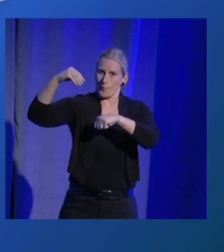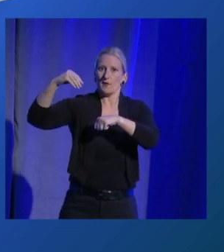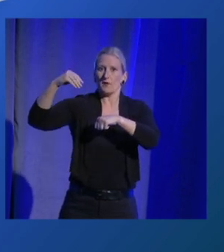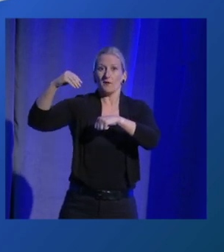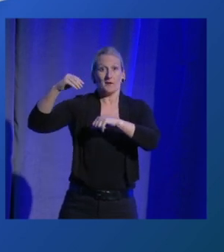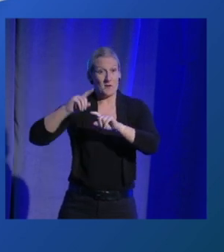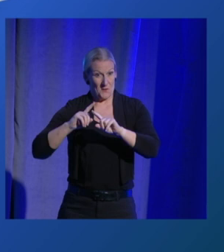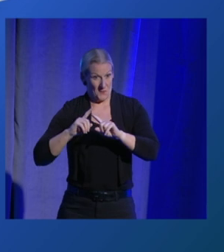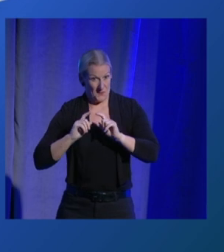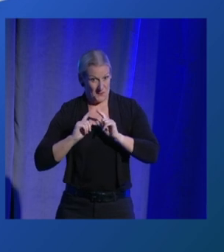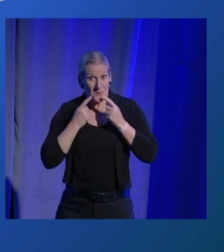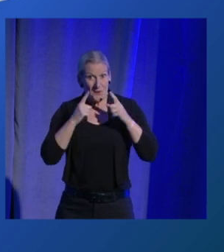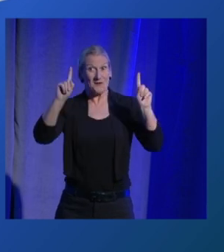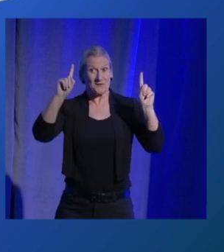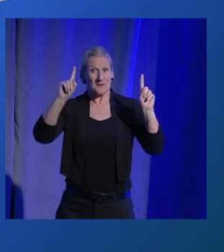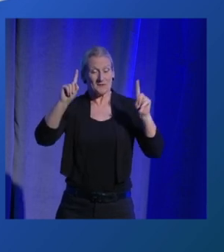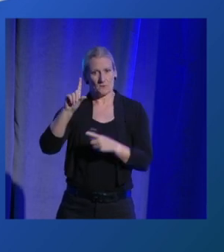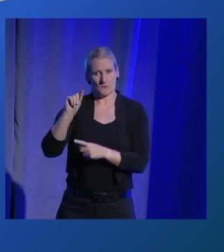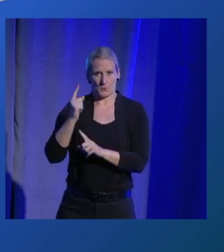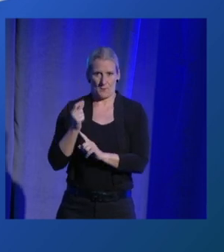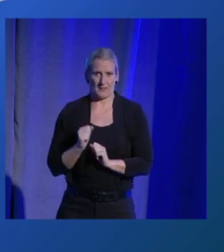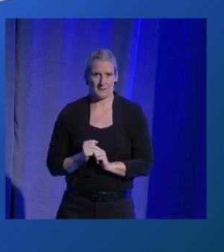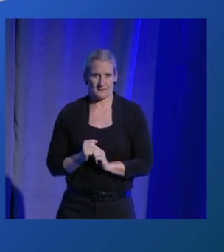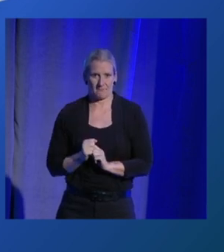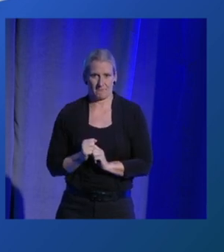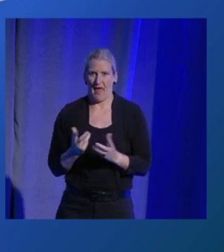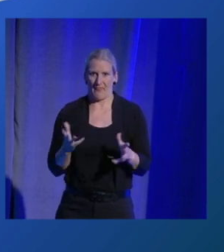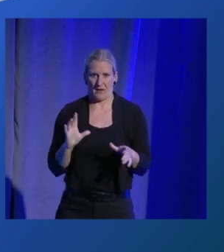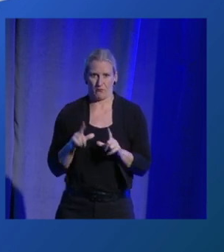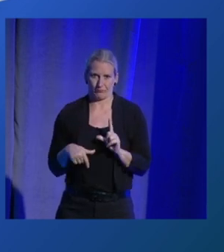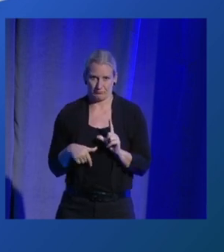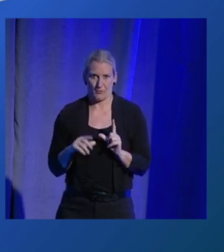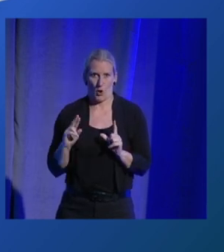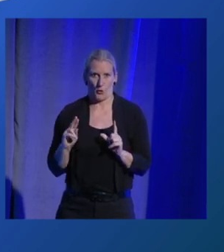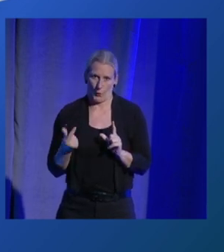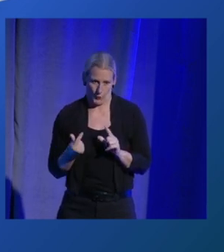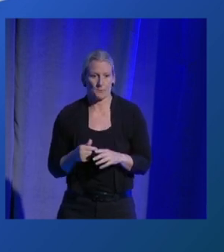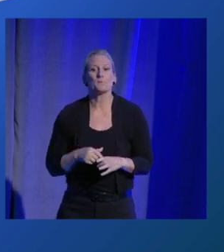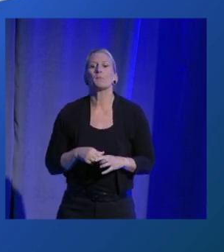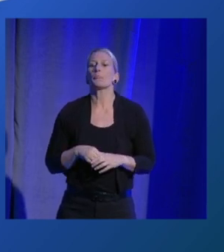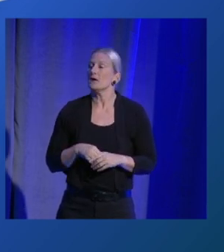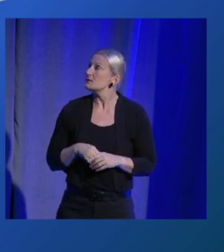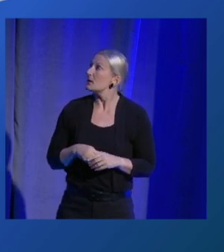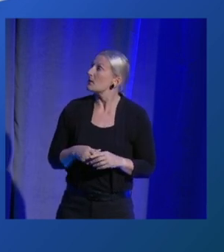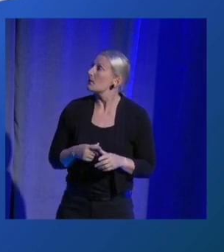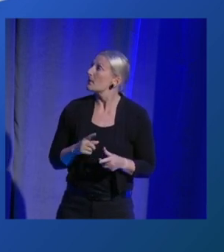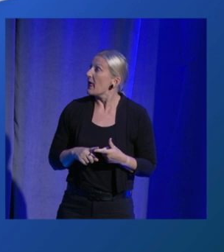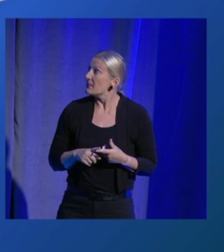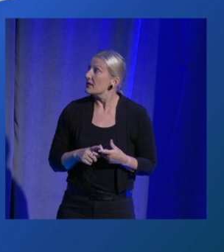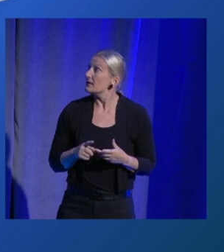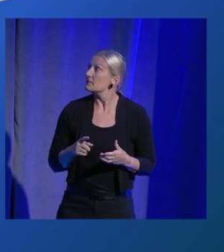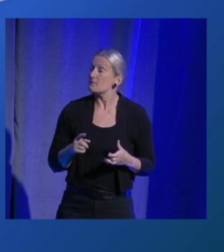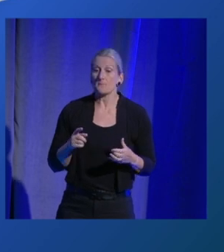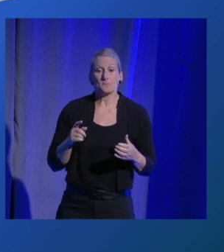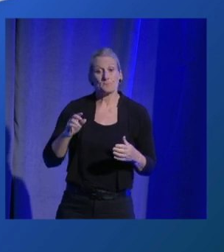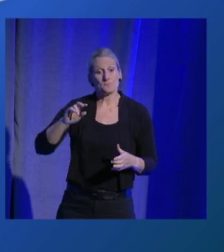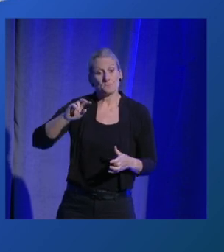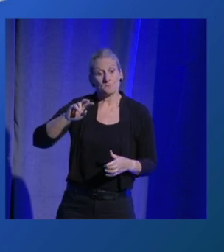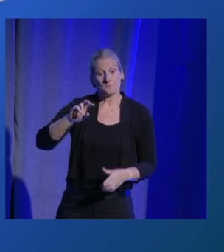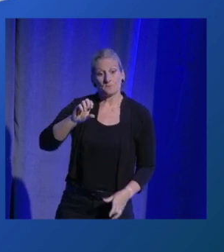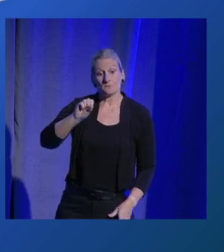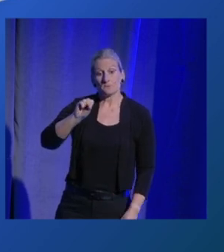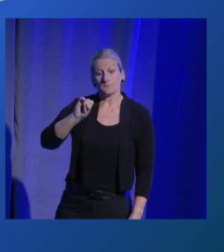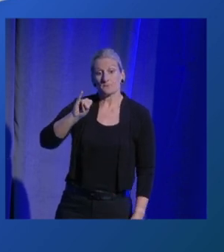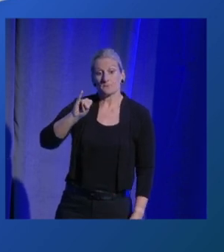and um shortly thereafter about nine months later tyos 1 was launched in the spring of 1960